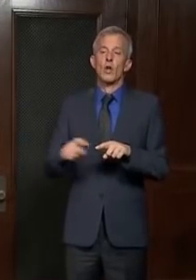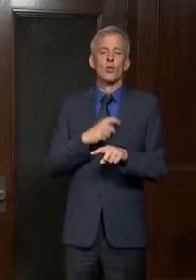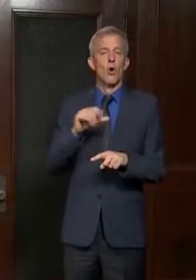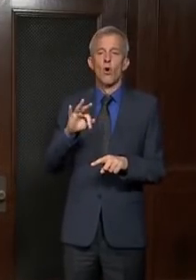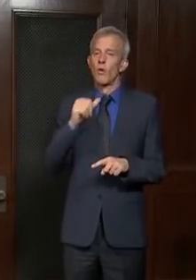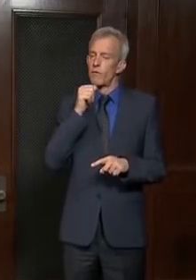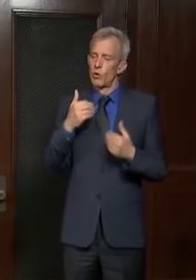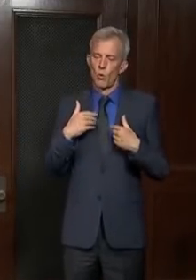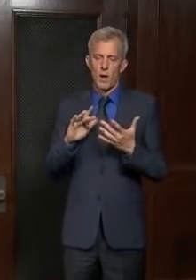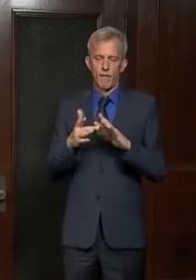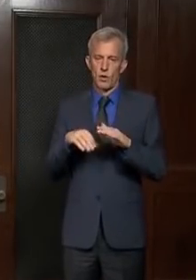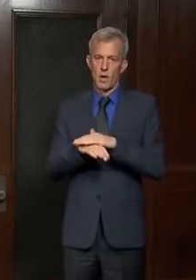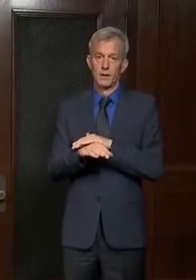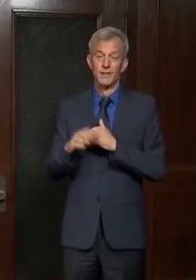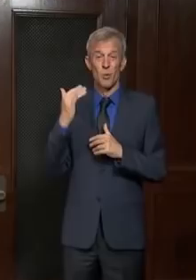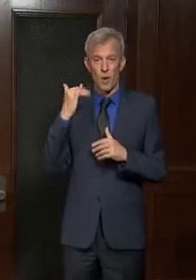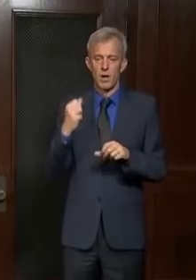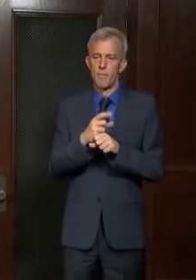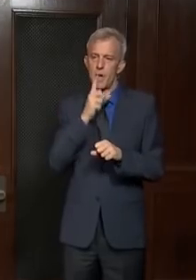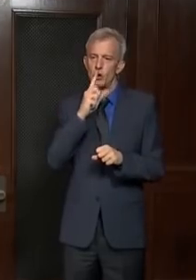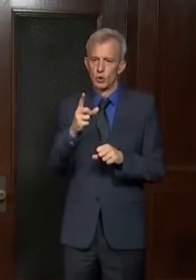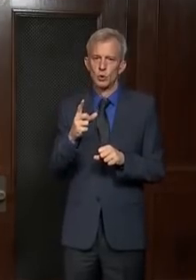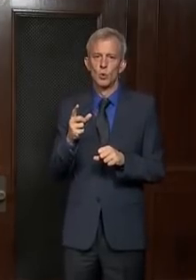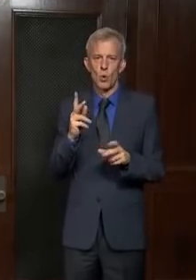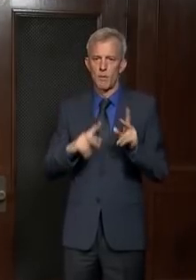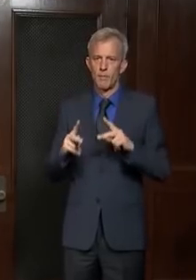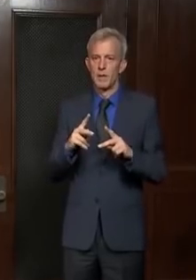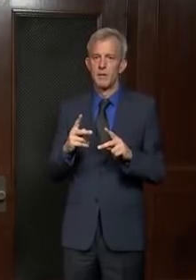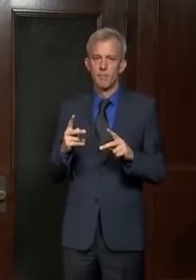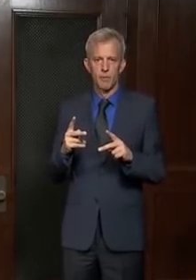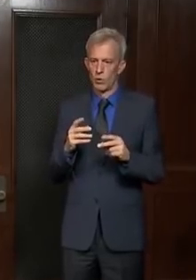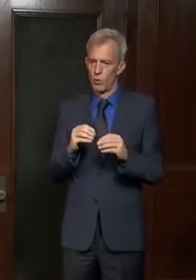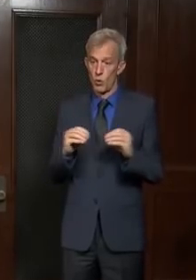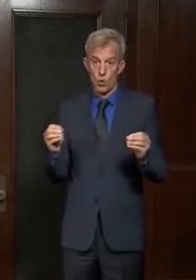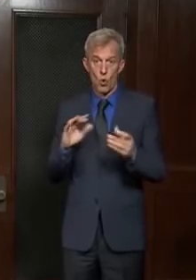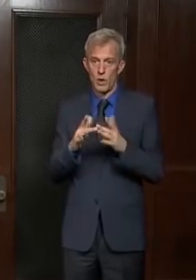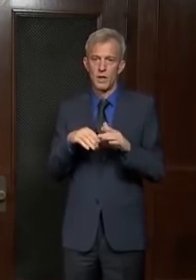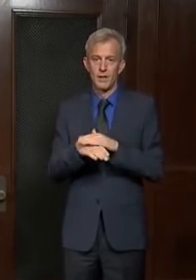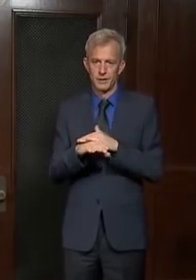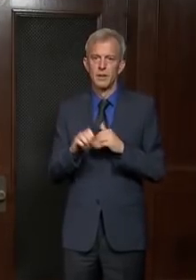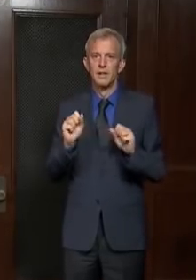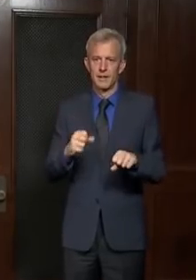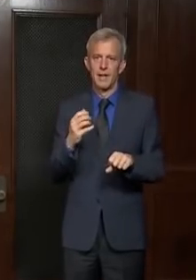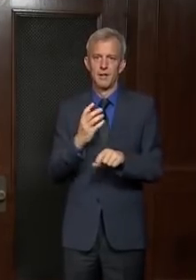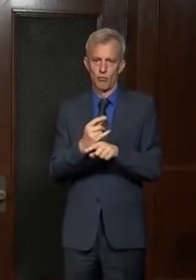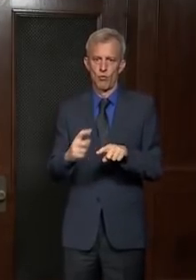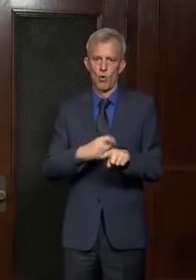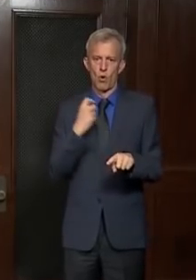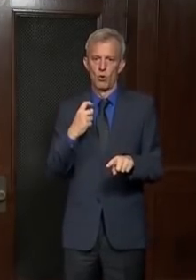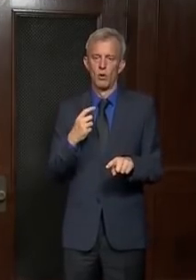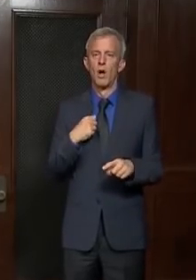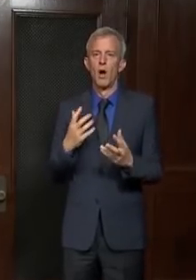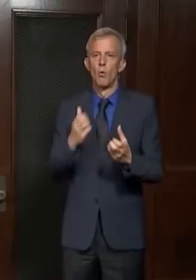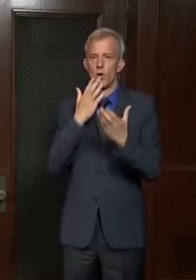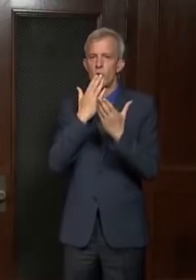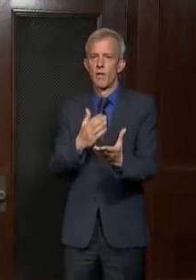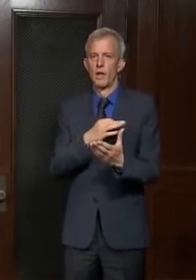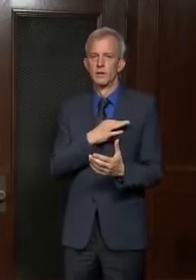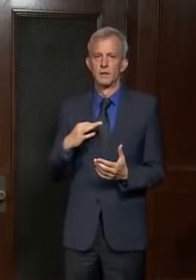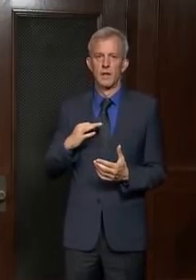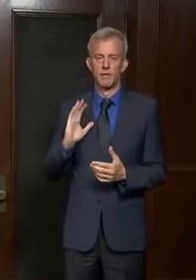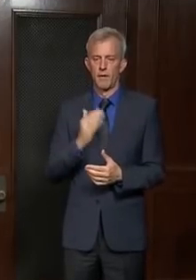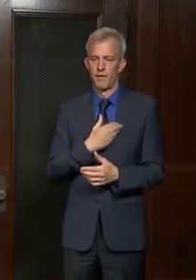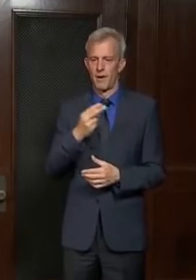don't have internet access, so we can make sure that people without internet access can get through. And I'd like to thank the staff of our